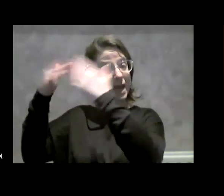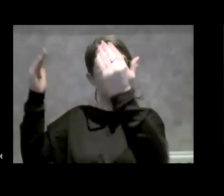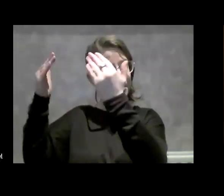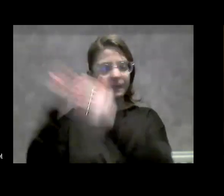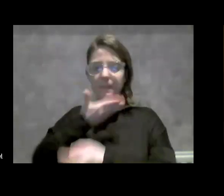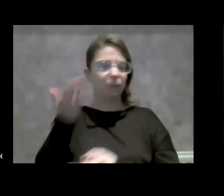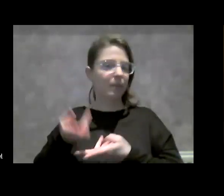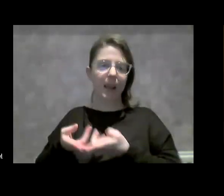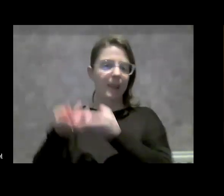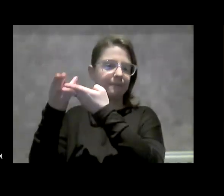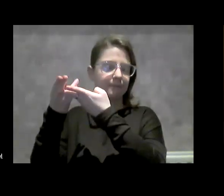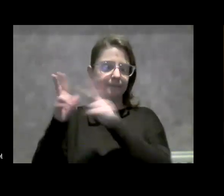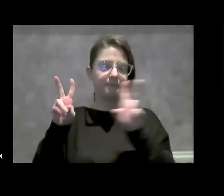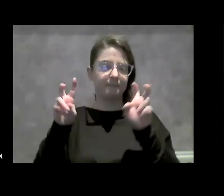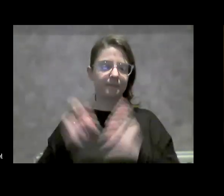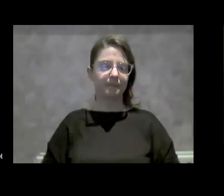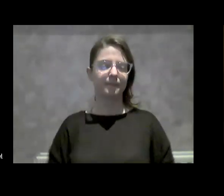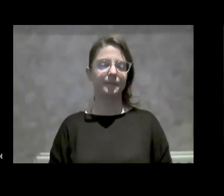Lift.